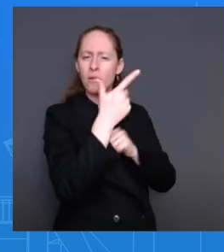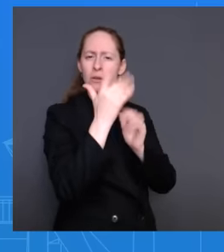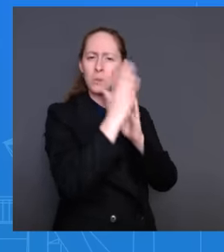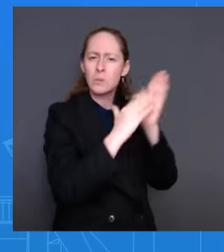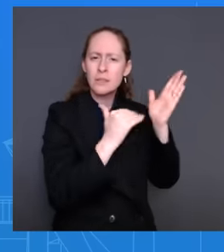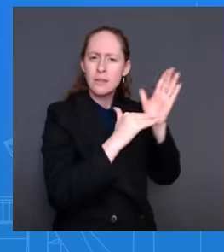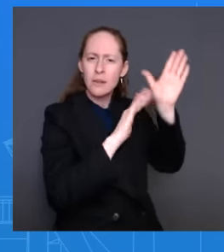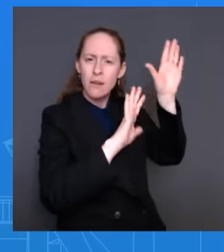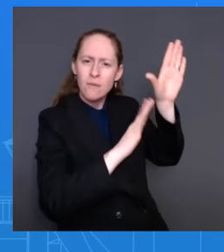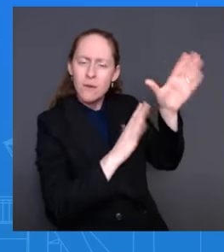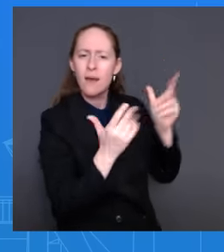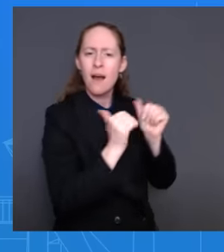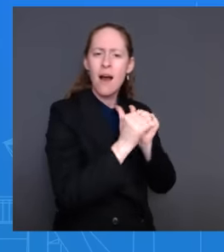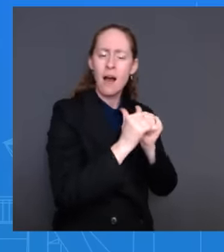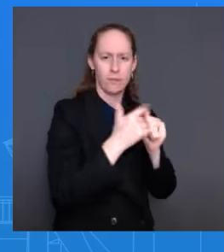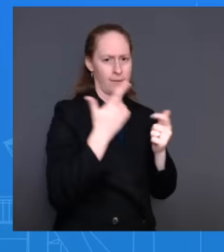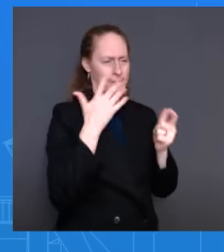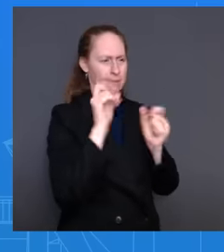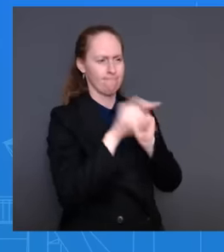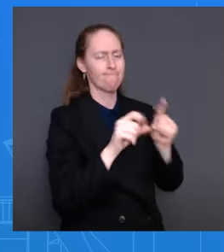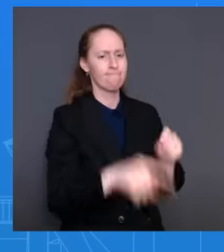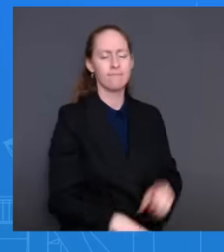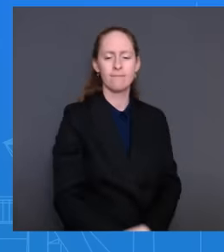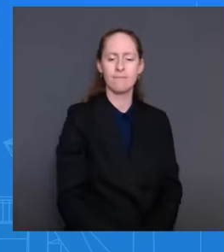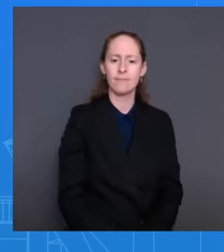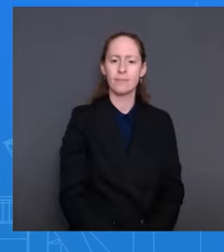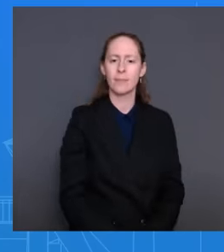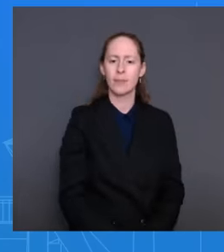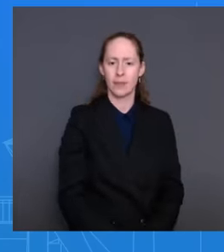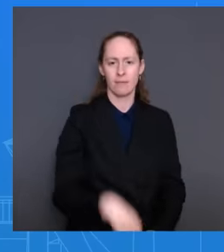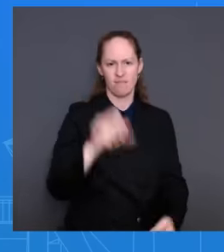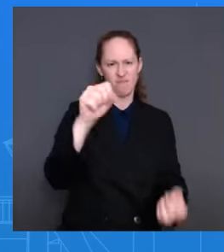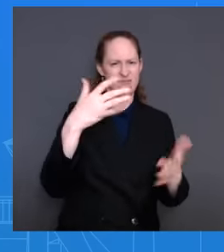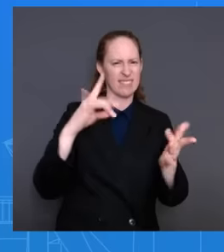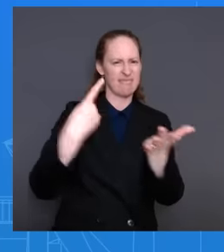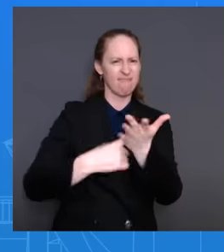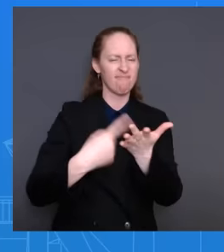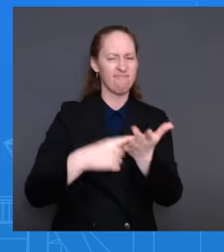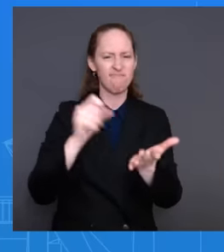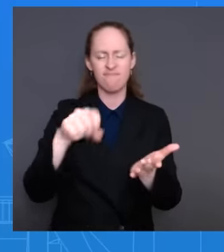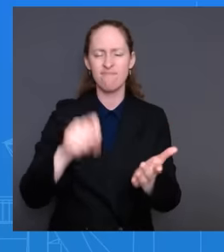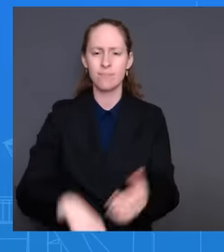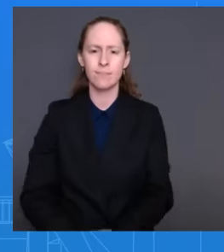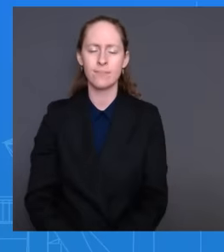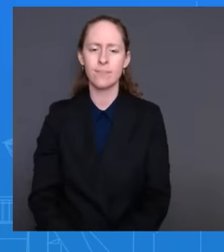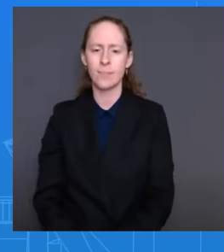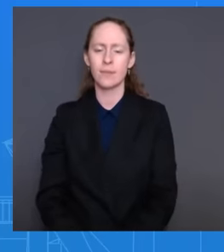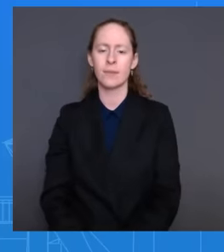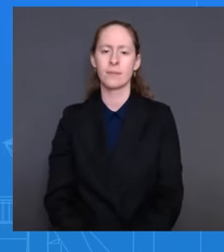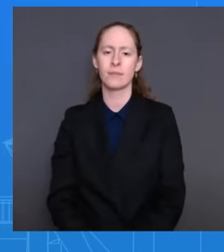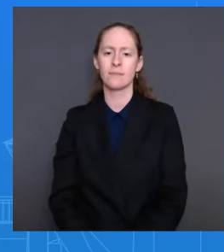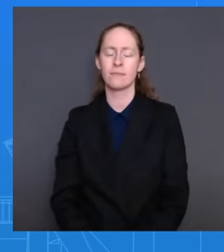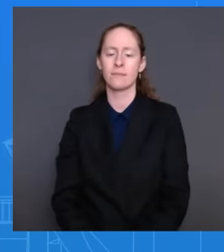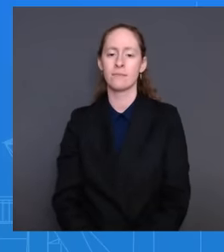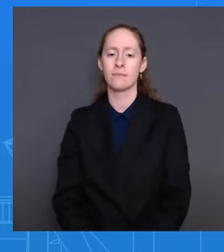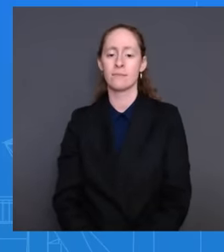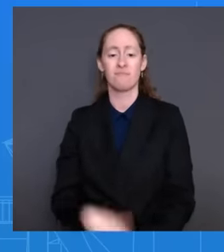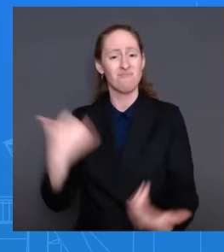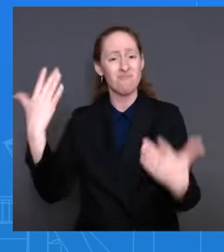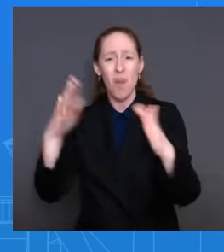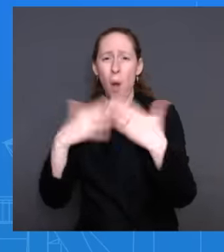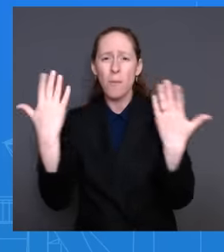that an agenda item that came up in their meetings, and you know, he's always open to listen. But then again,